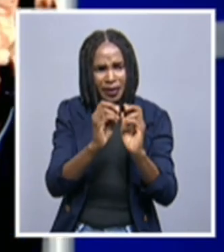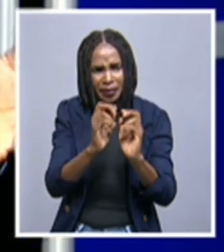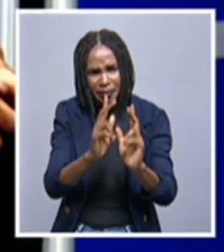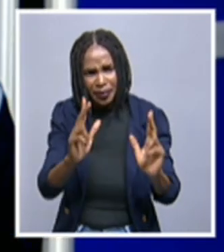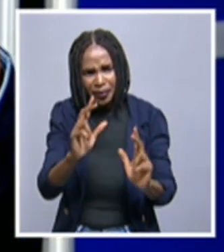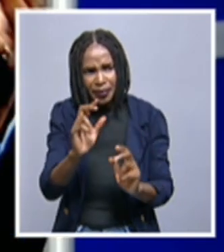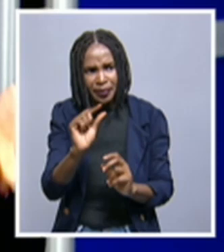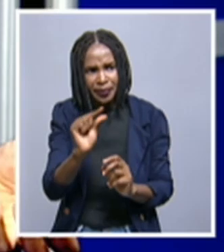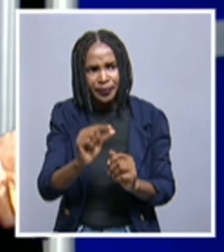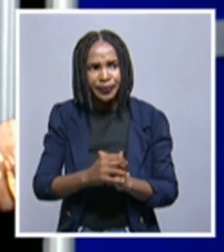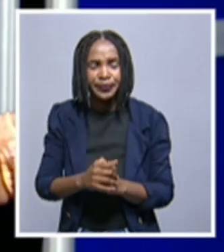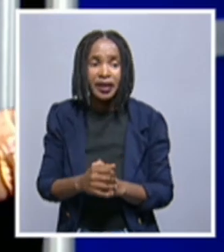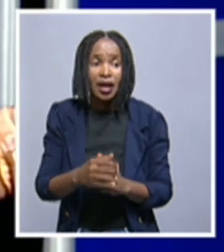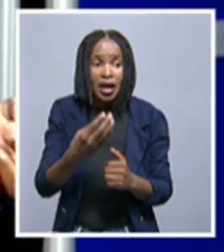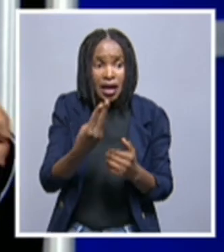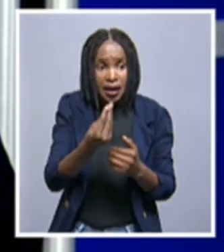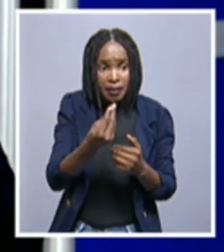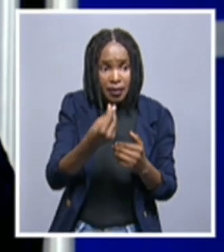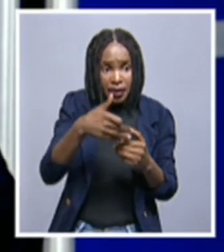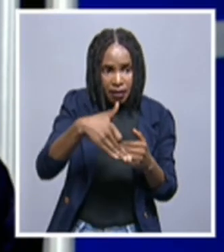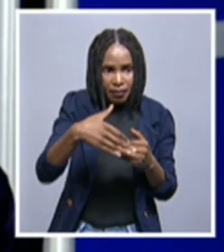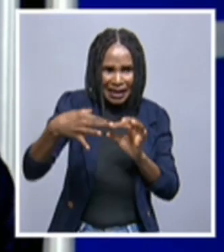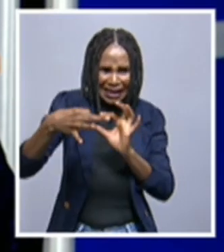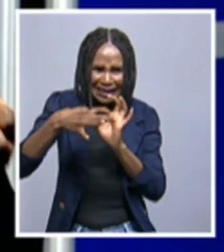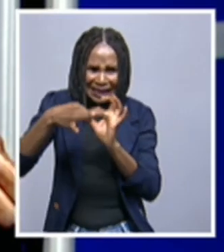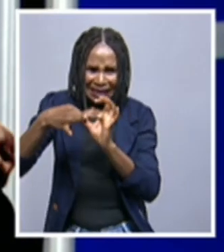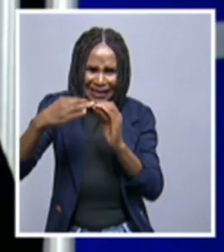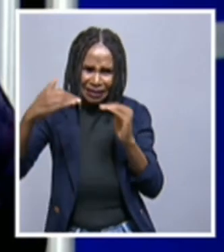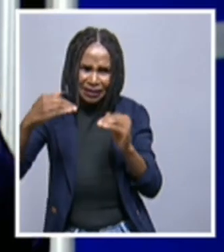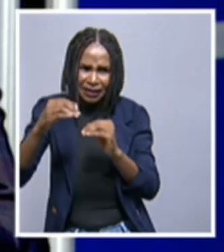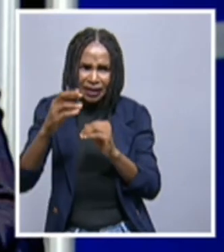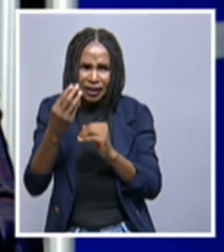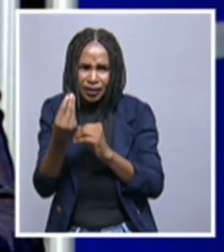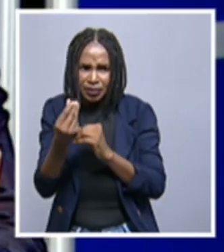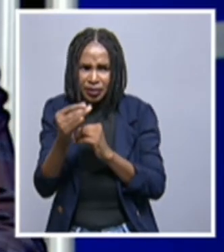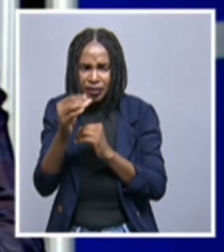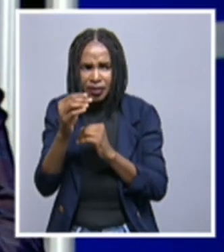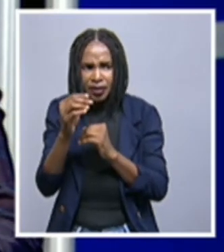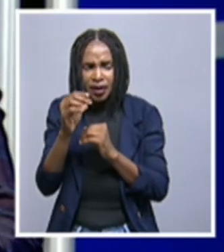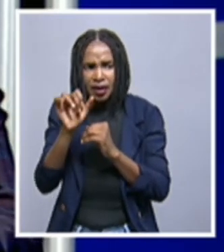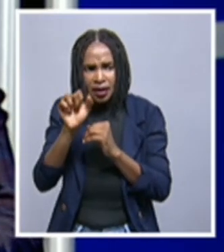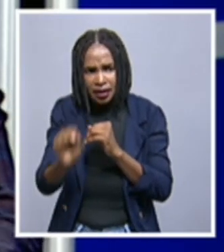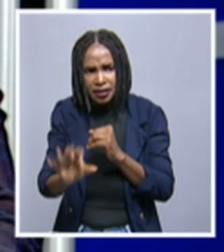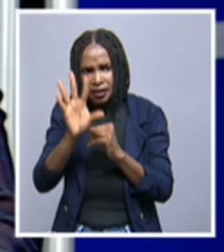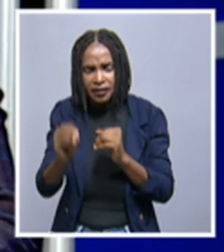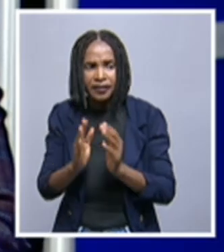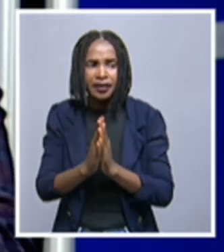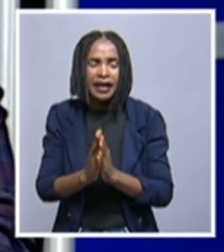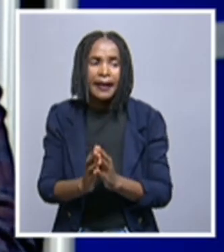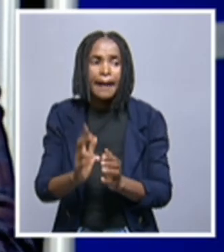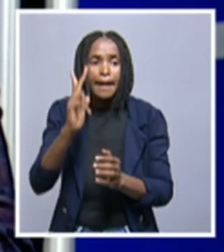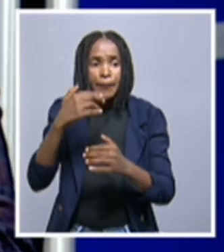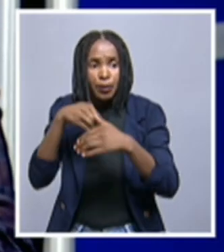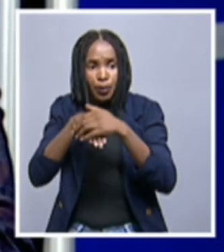where the currency is pegged to South Africa, then the investors are more assured and in most cases are